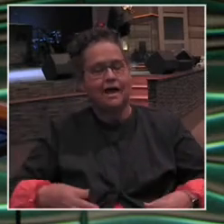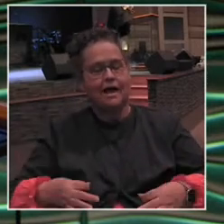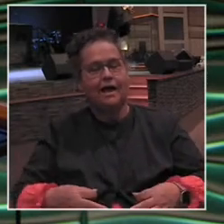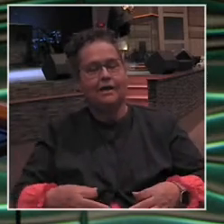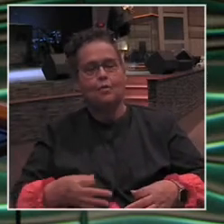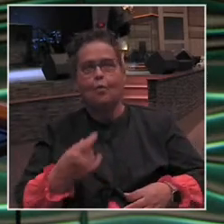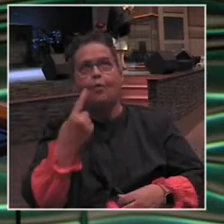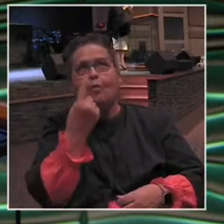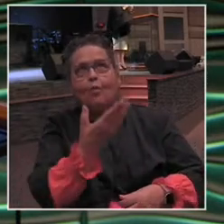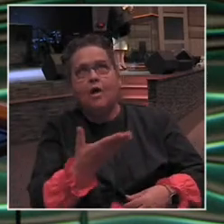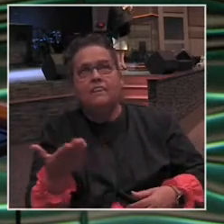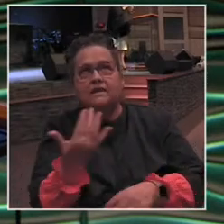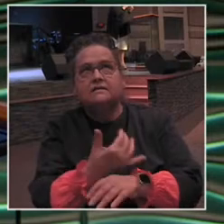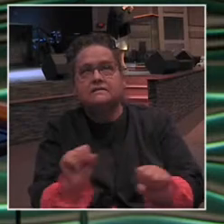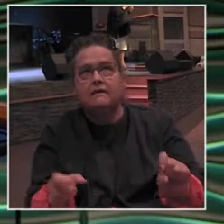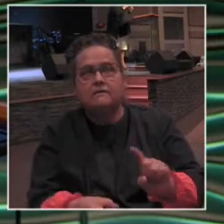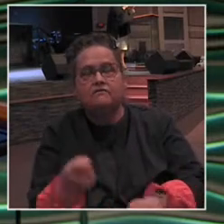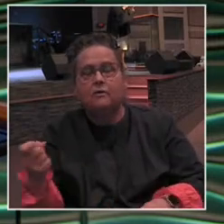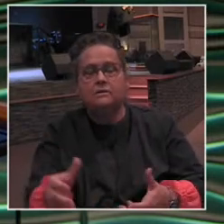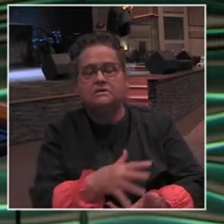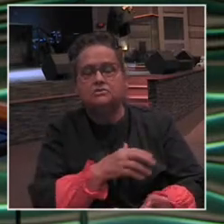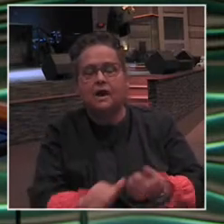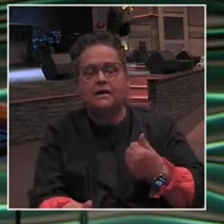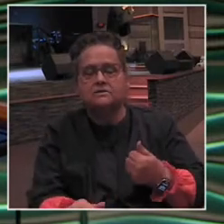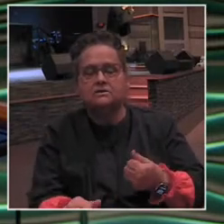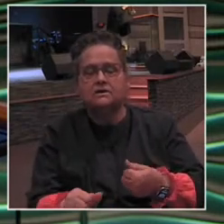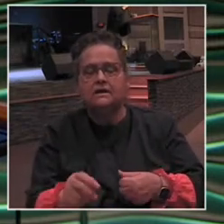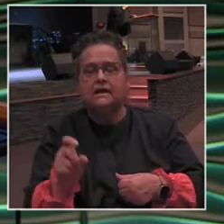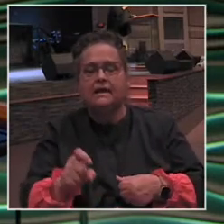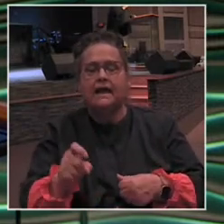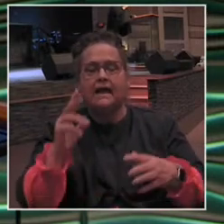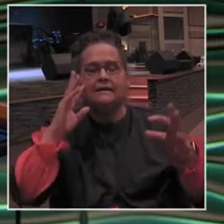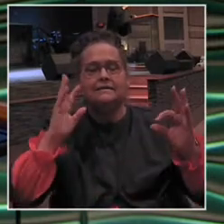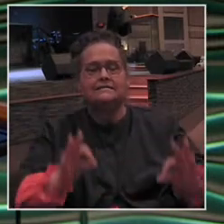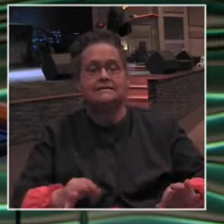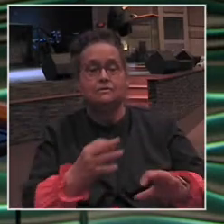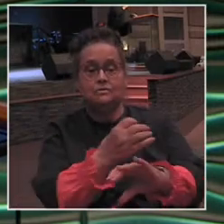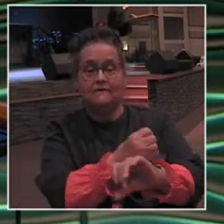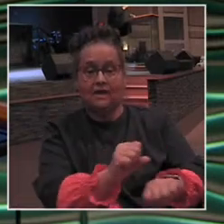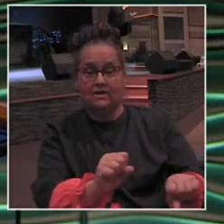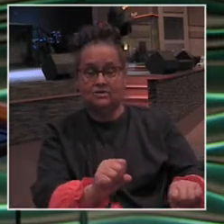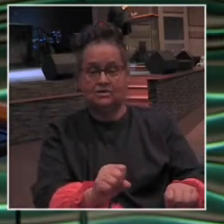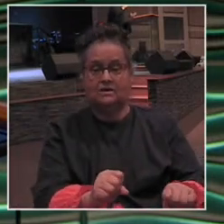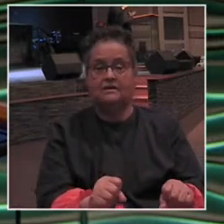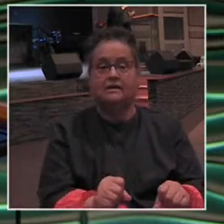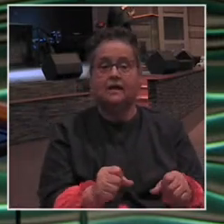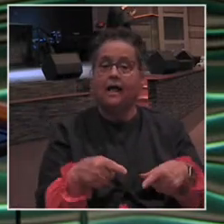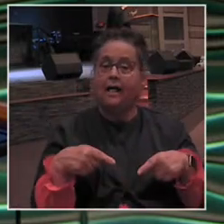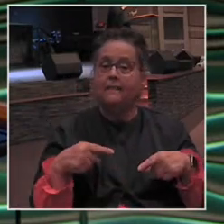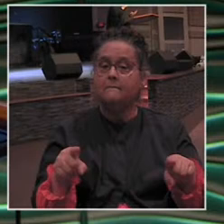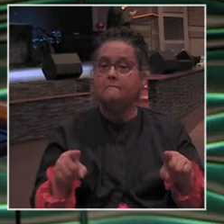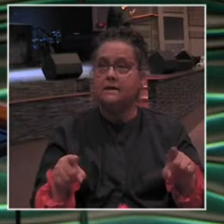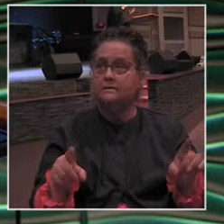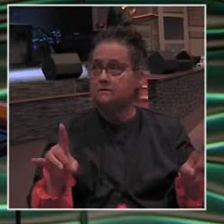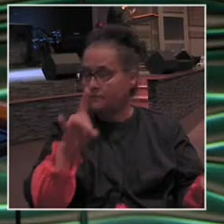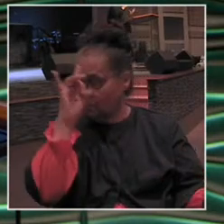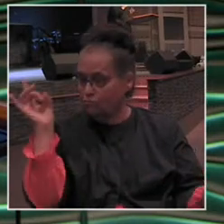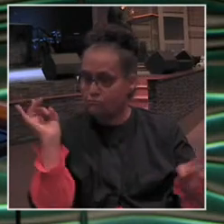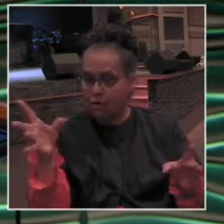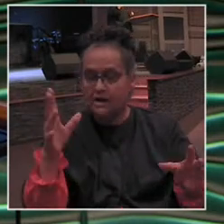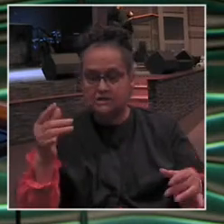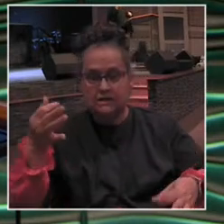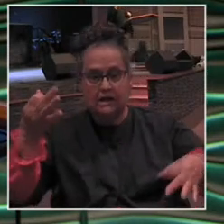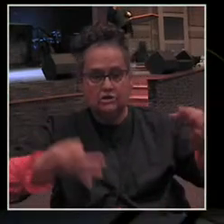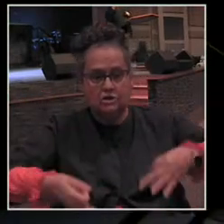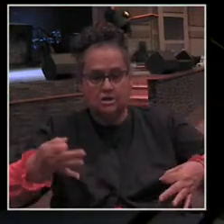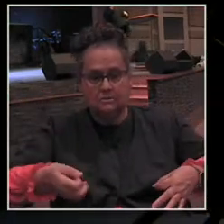the one thing that would save him from destruction. Noah had to choose salvation. And in the midst of the world's craziness and judgment